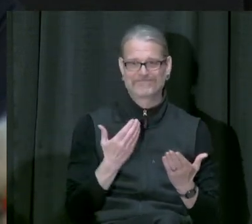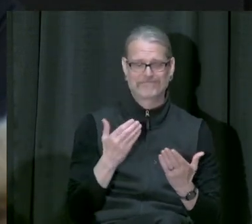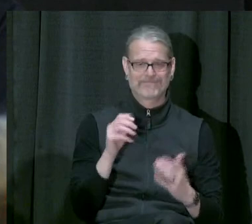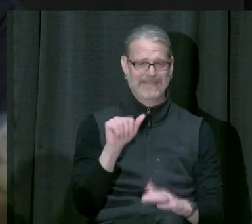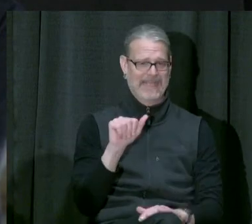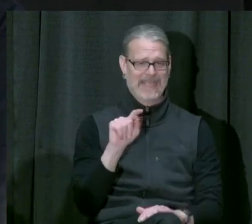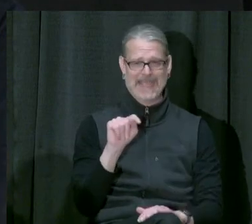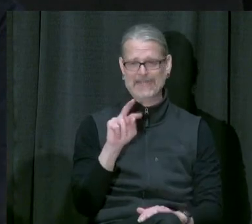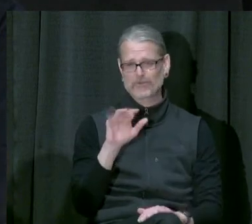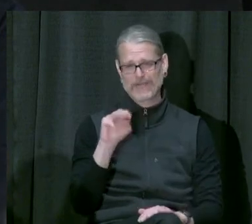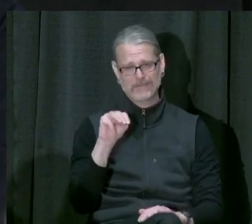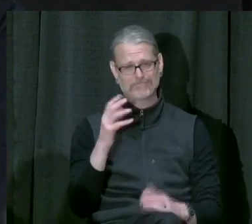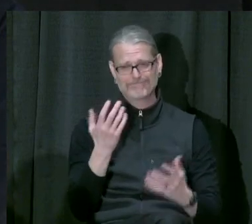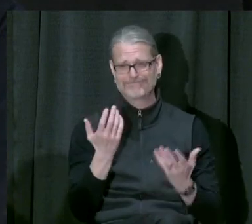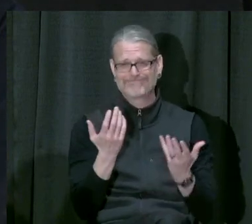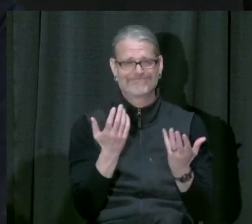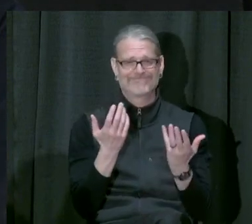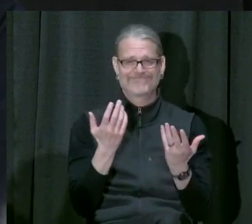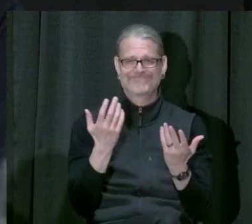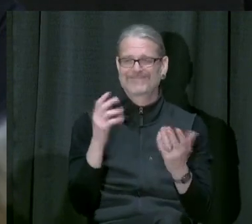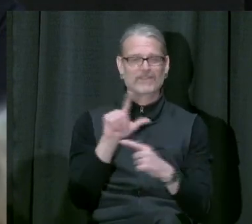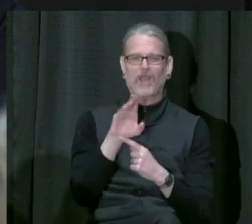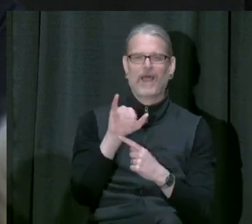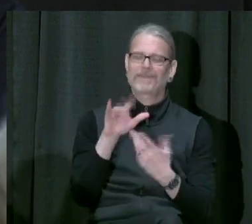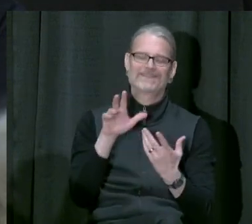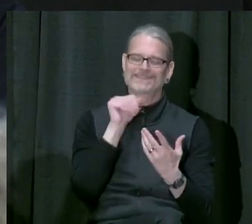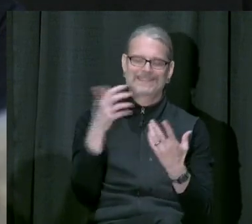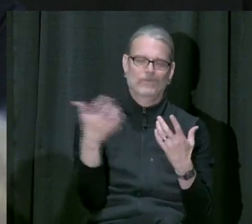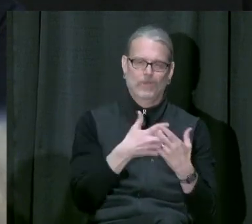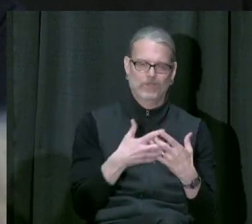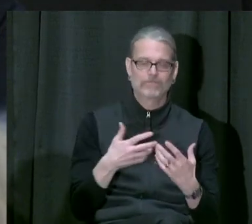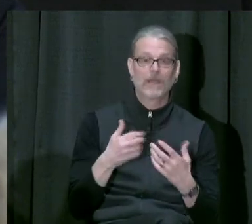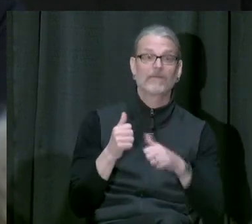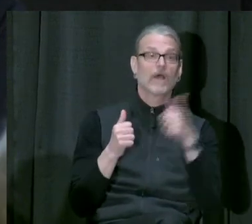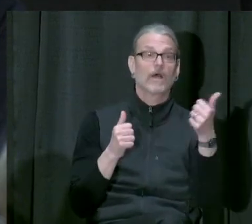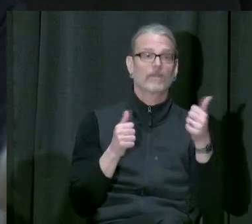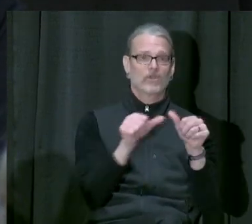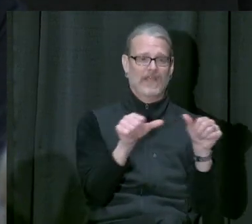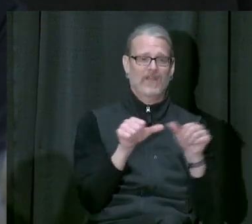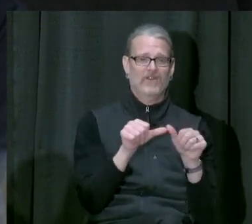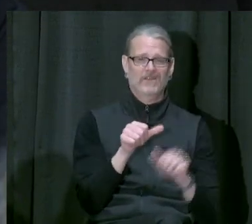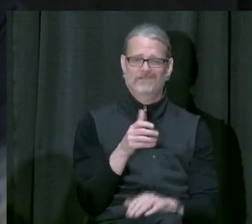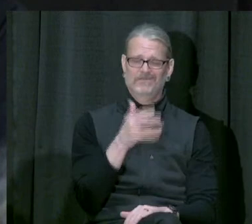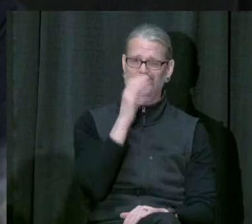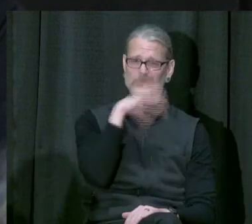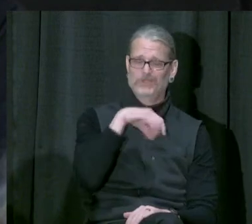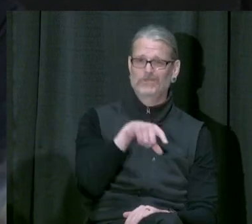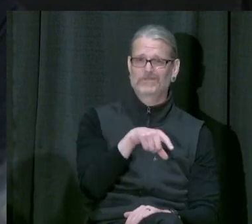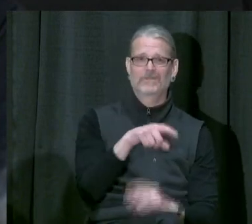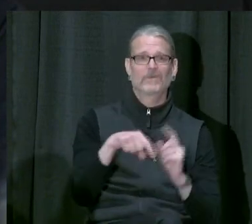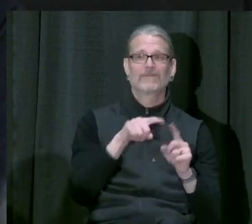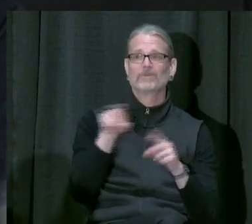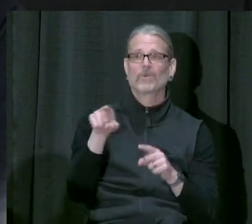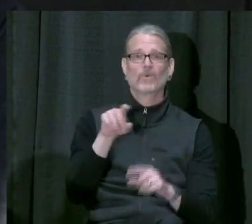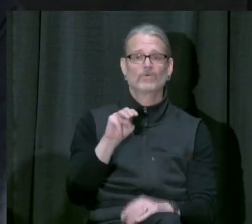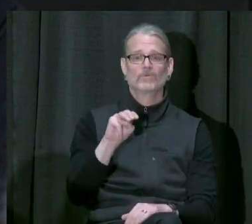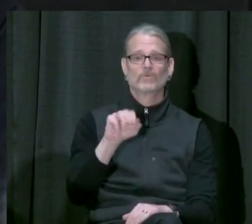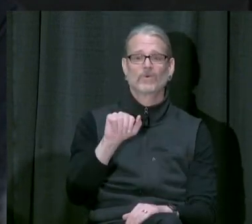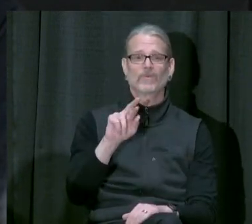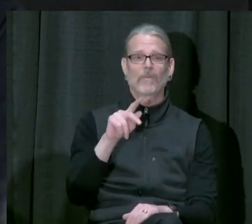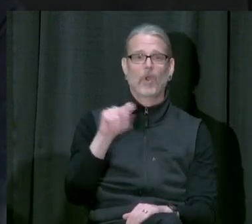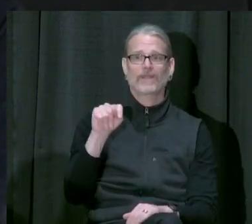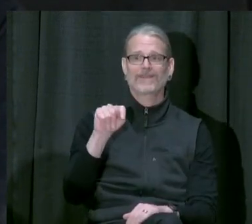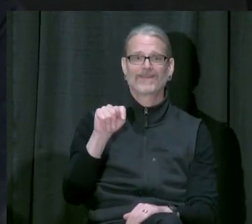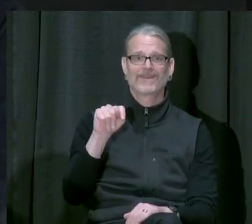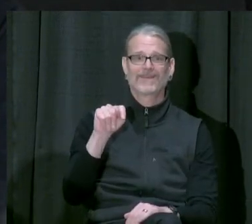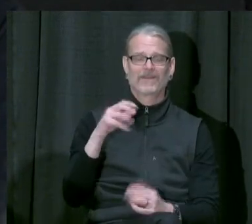of thing, it just didn't work well in the lobby. Then there was another funky area when you get to the market, and there's this little